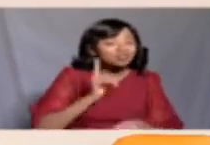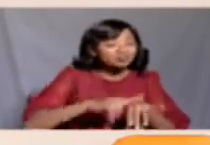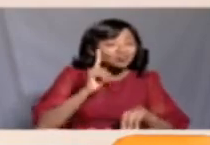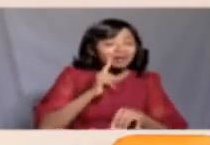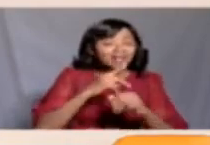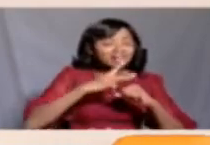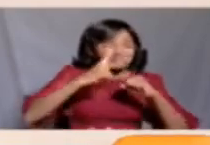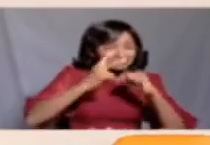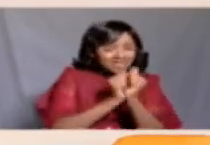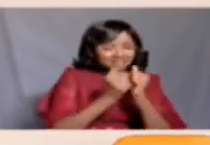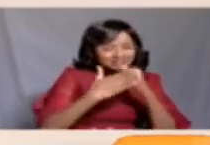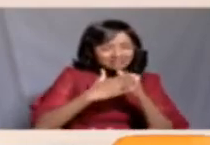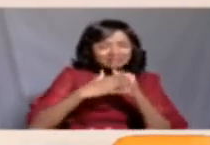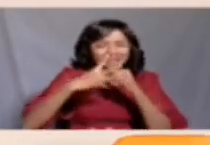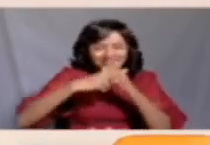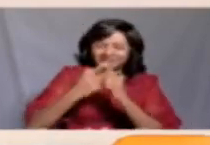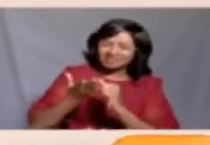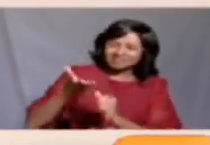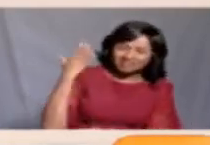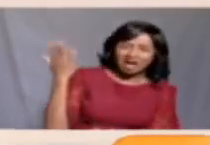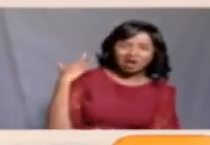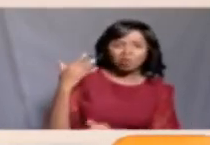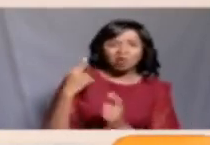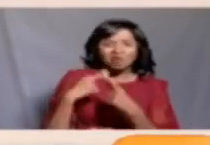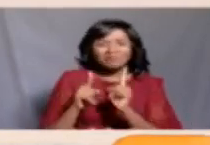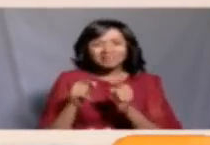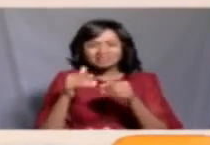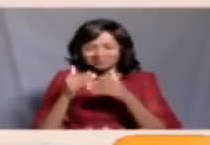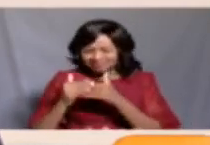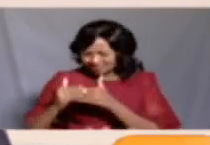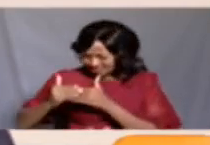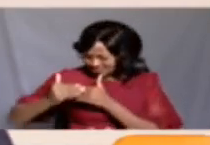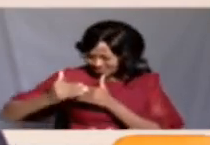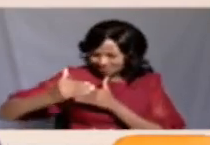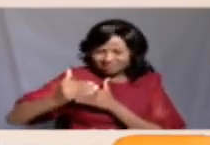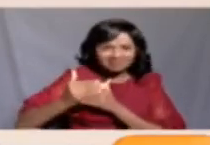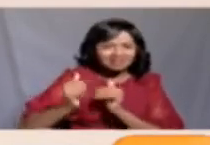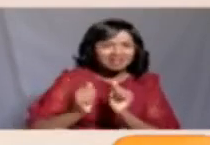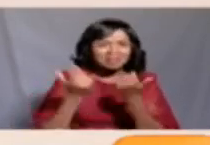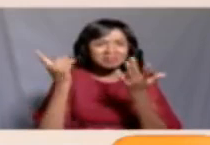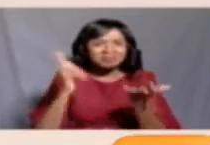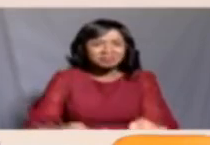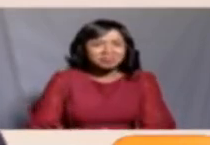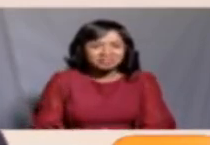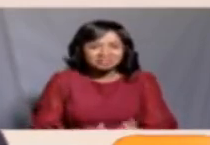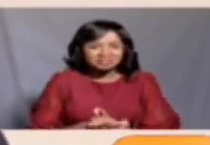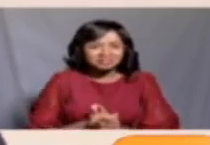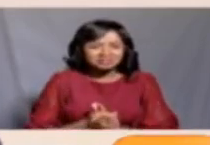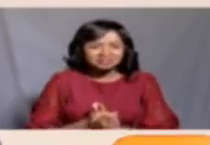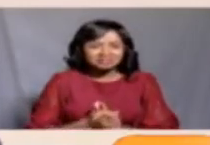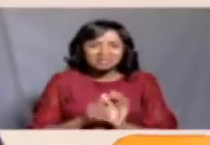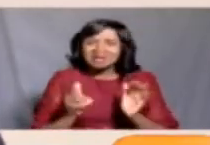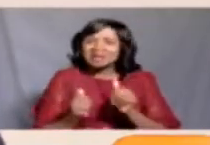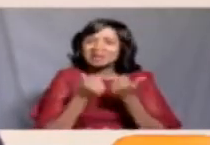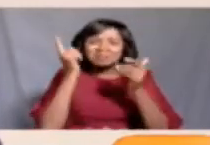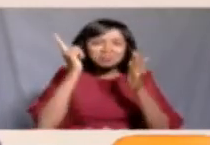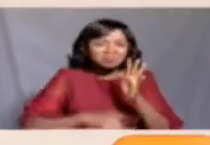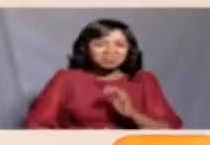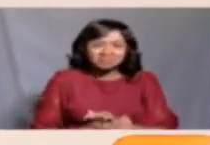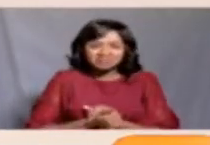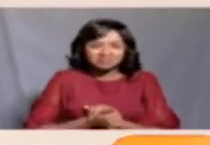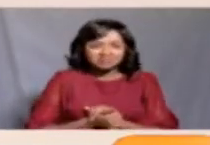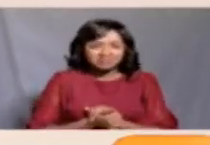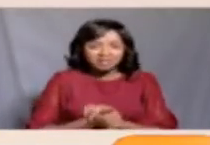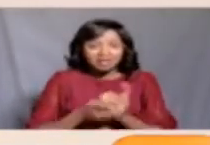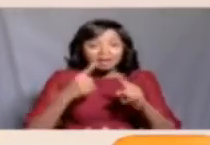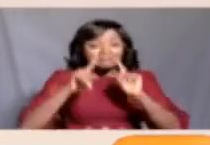imagine what happened. I mean, exactly. Where did those people go? Yeah. And I know people who I talk with imagine that I probably have a very idealistic view